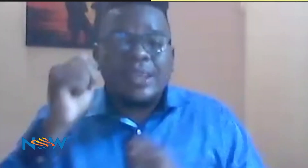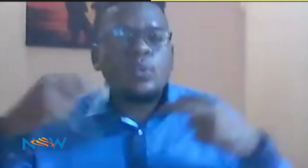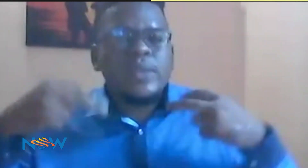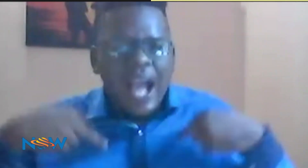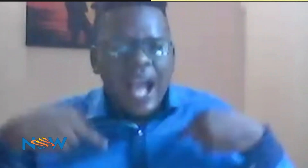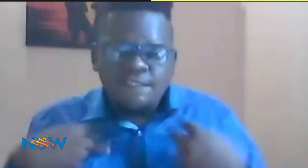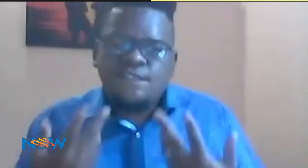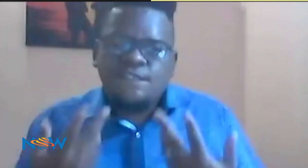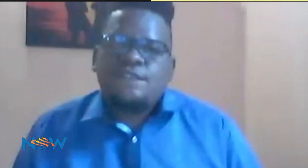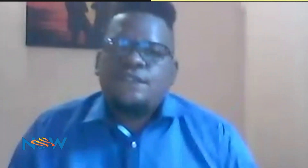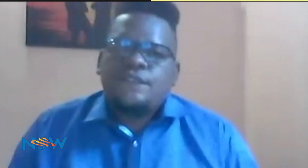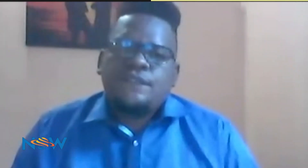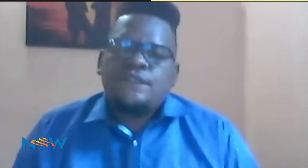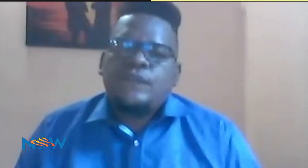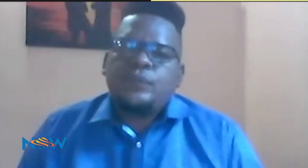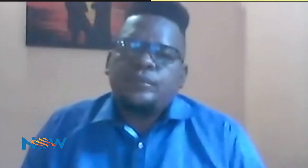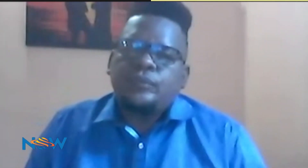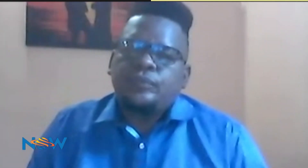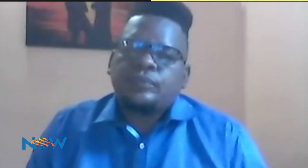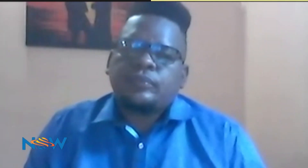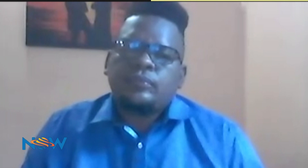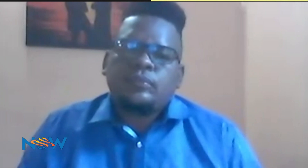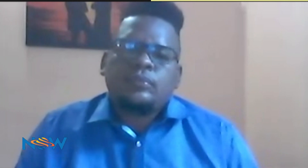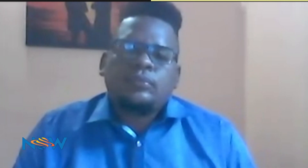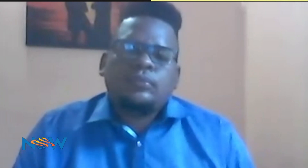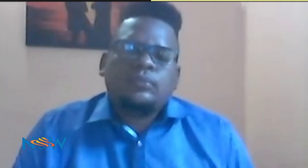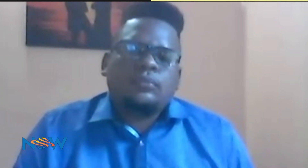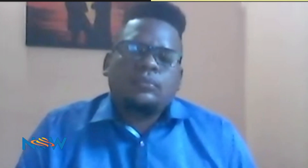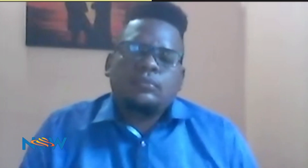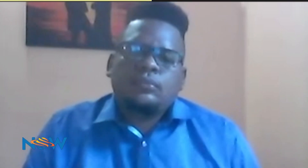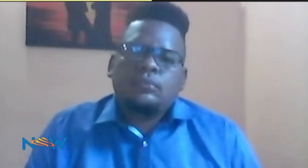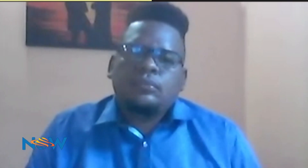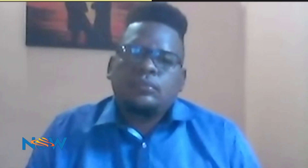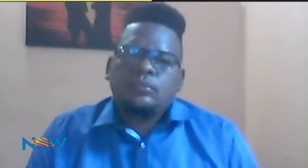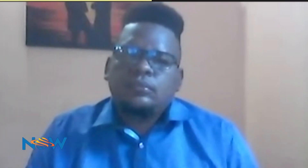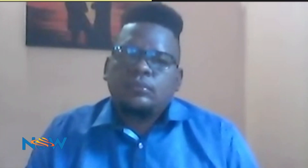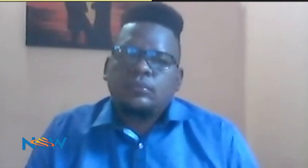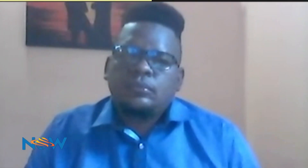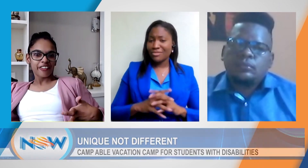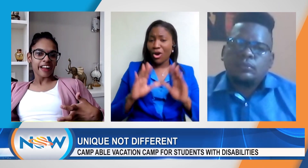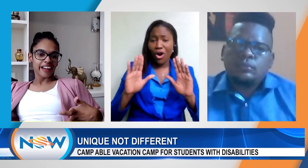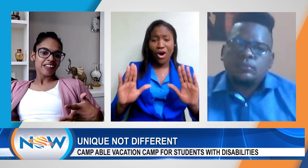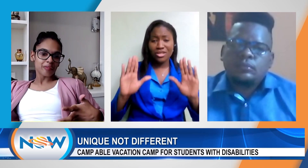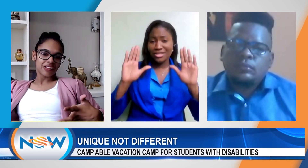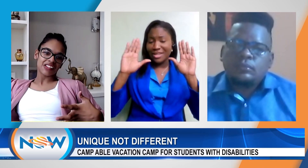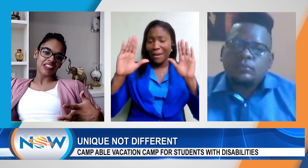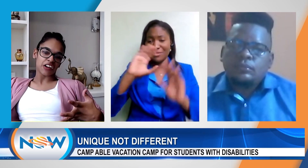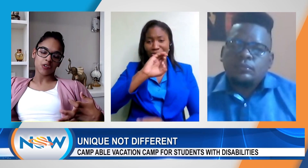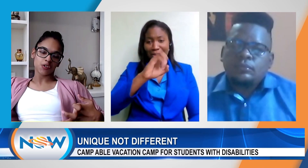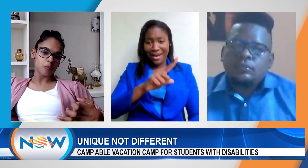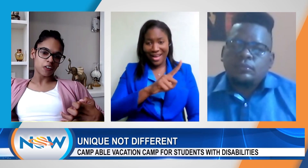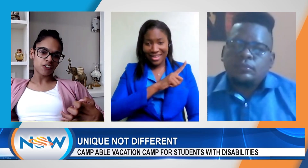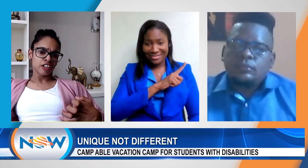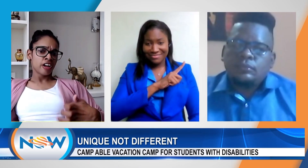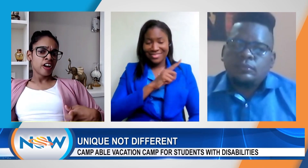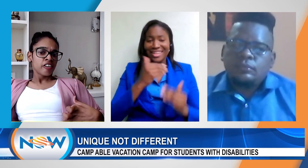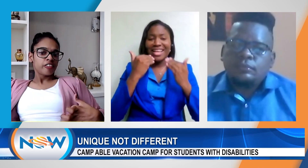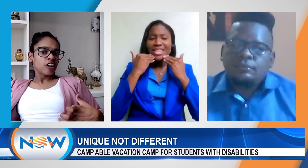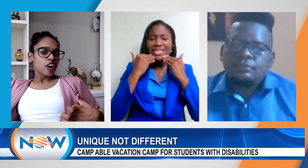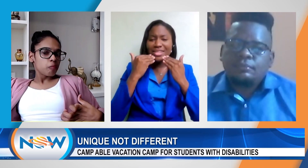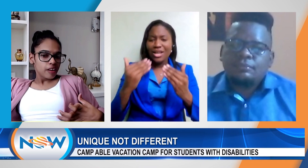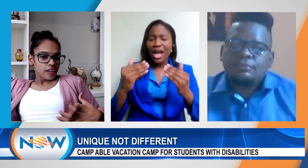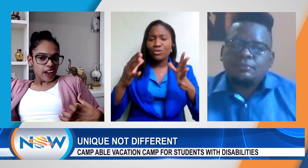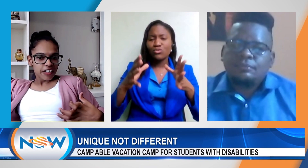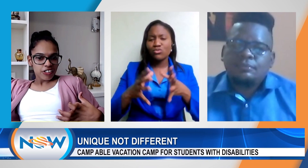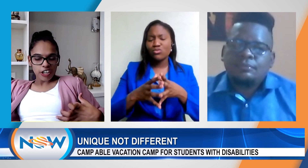Camp Able Trinidad and Tobago. We do have that. Awesome, Jamal, Rian, I want to say thank you so much